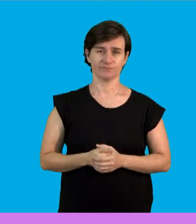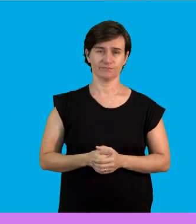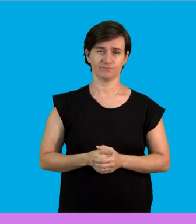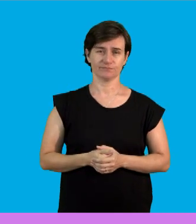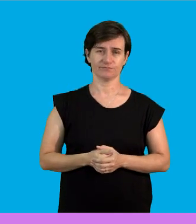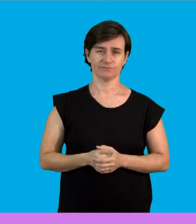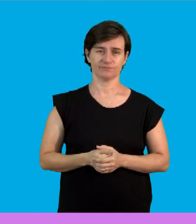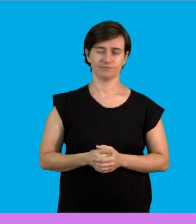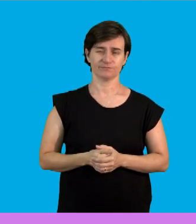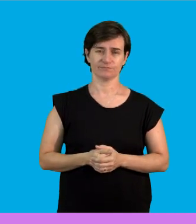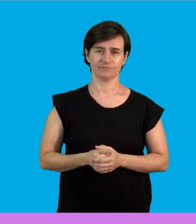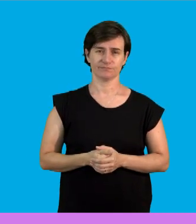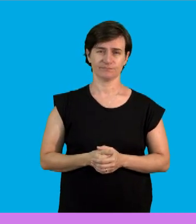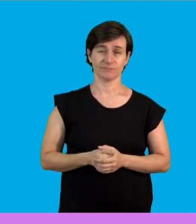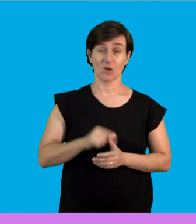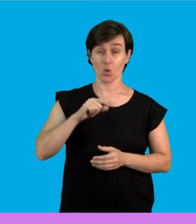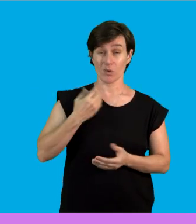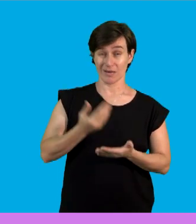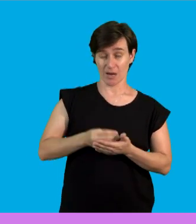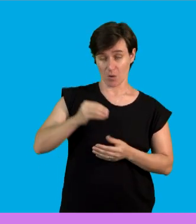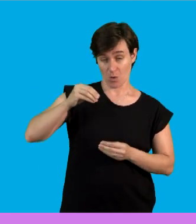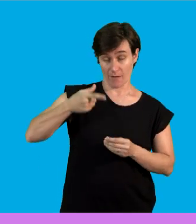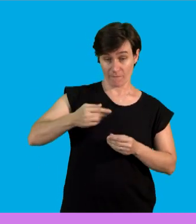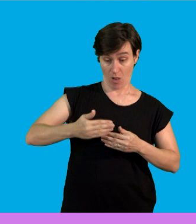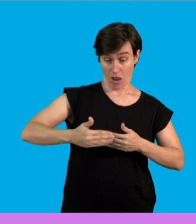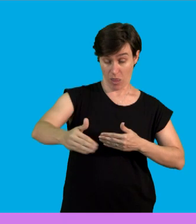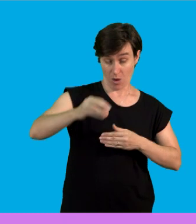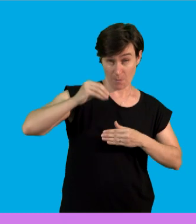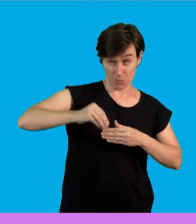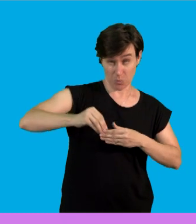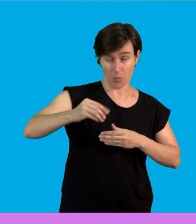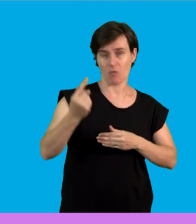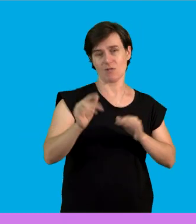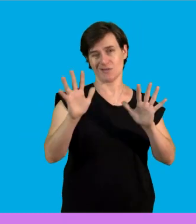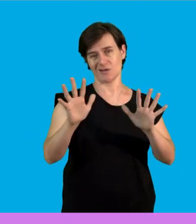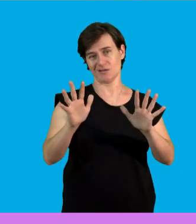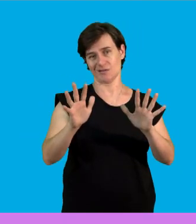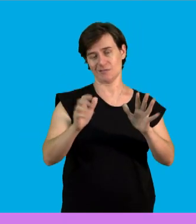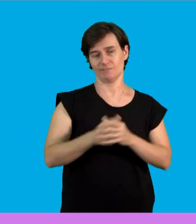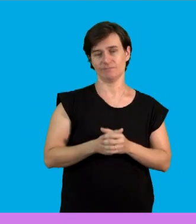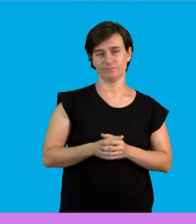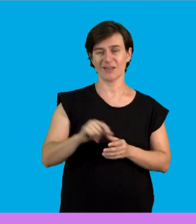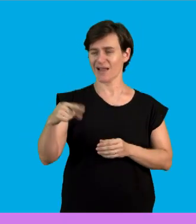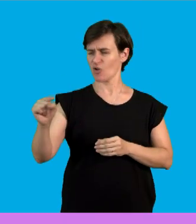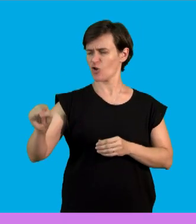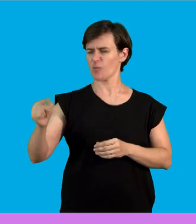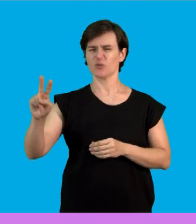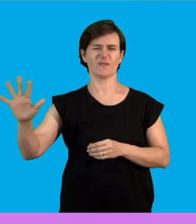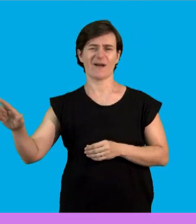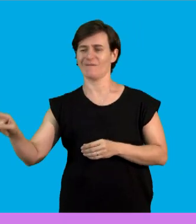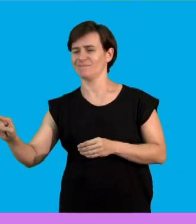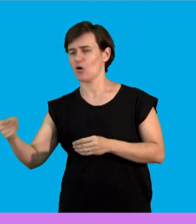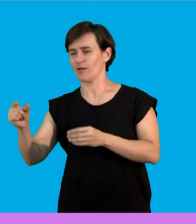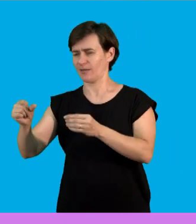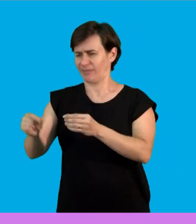10,25. So we will only be able to fit 10. The other 0.25, the other